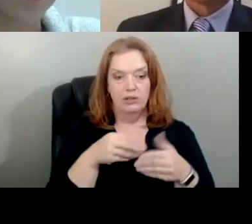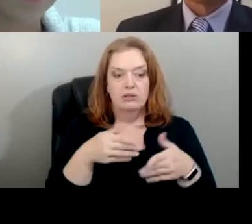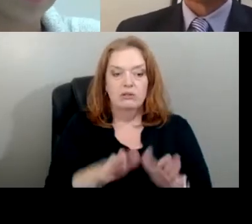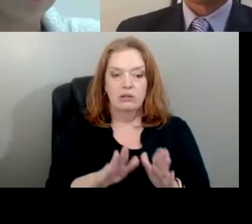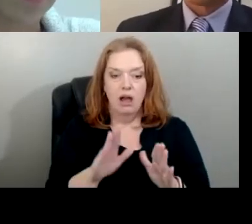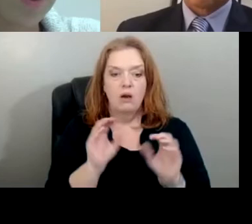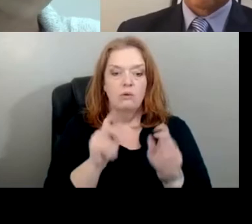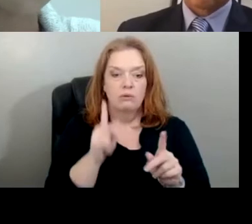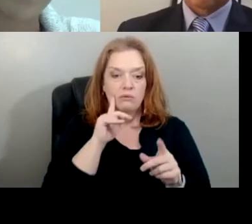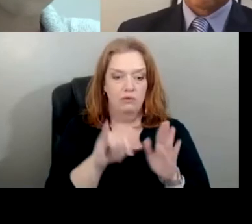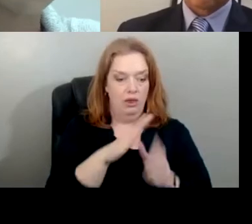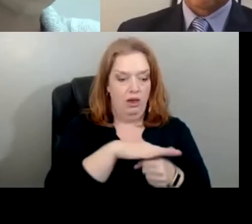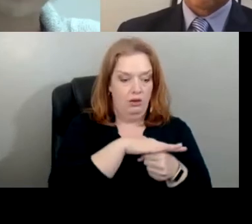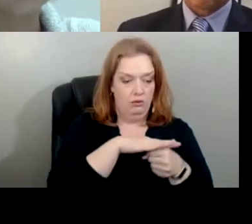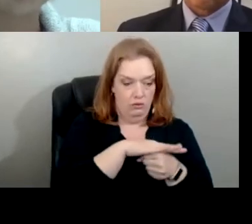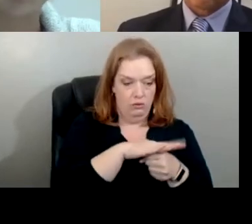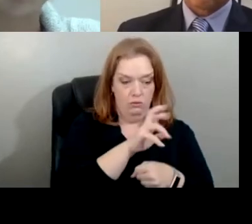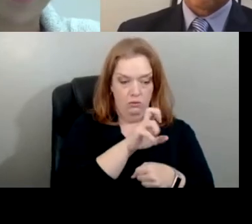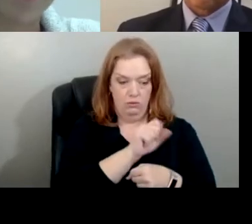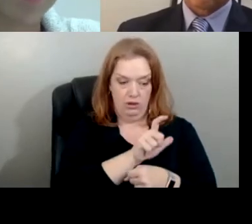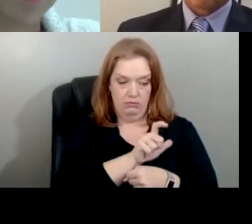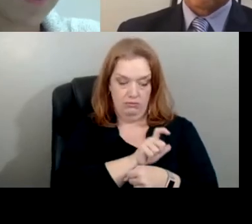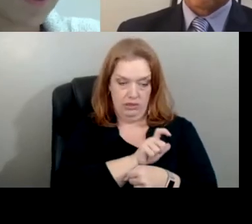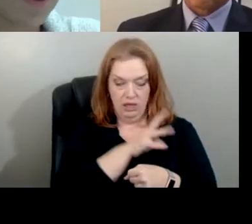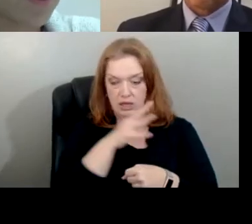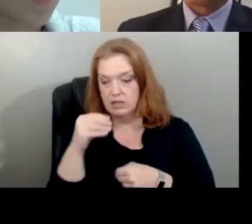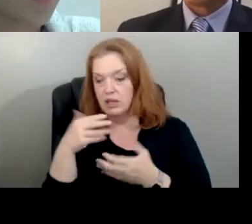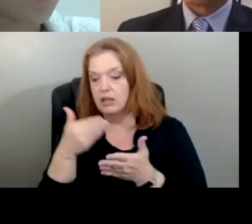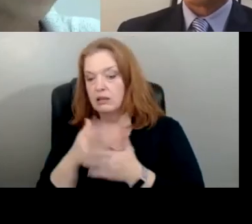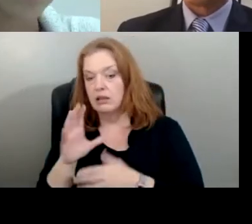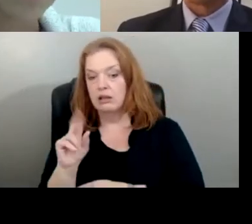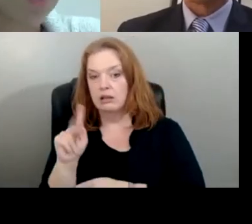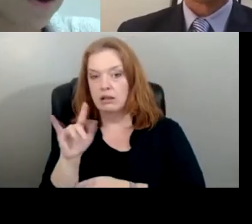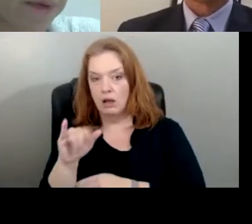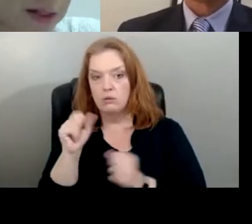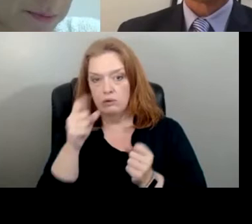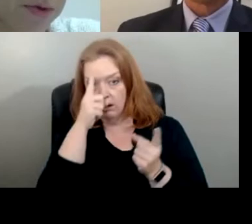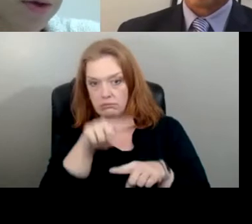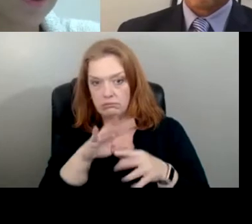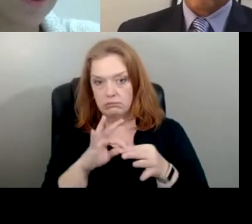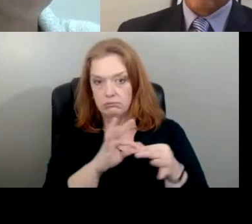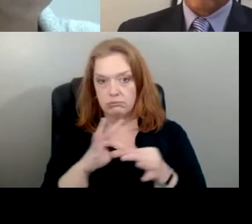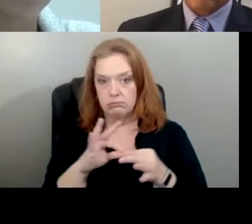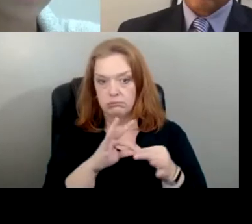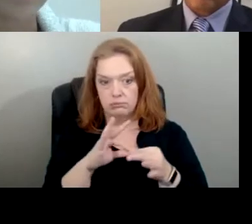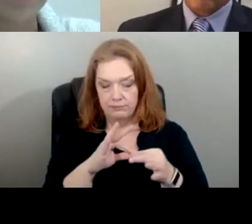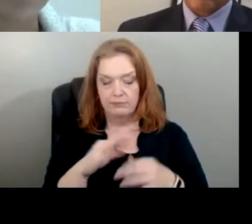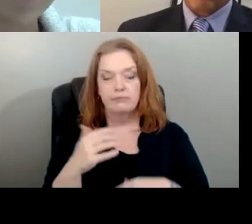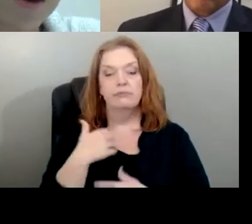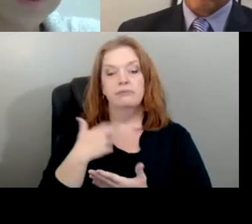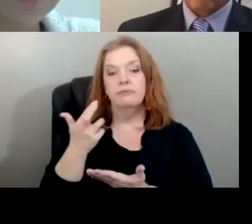on and near the 5 reservations within Idaho. Resources are available for